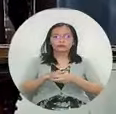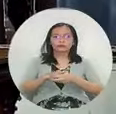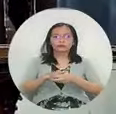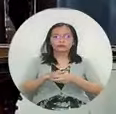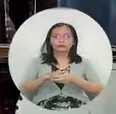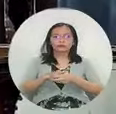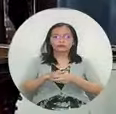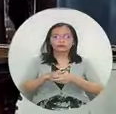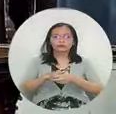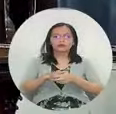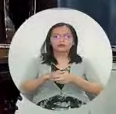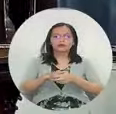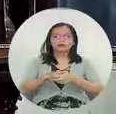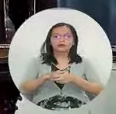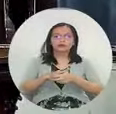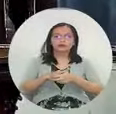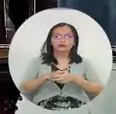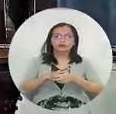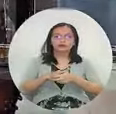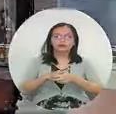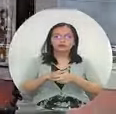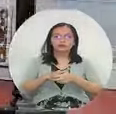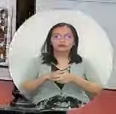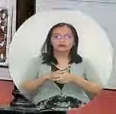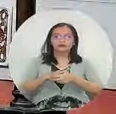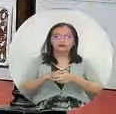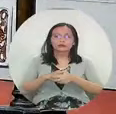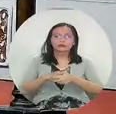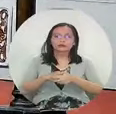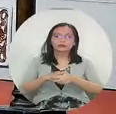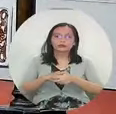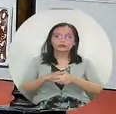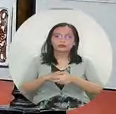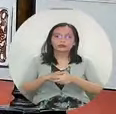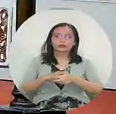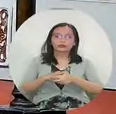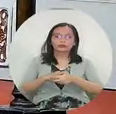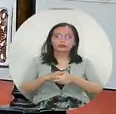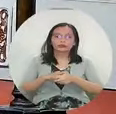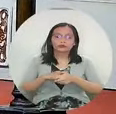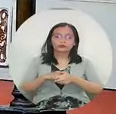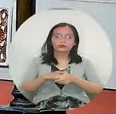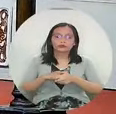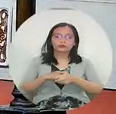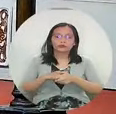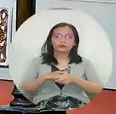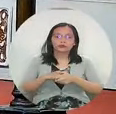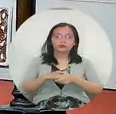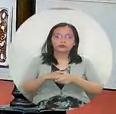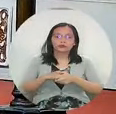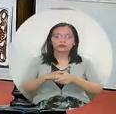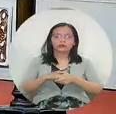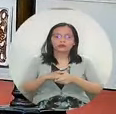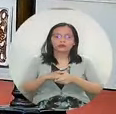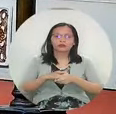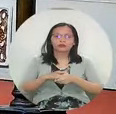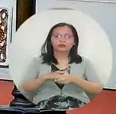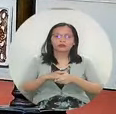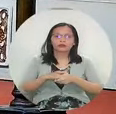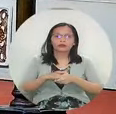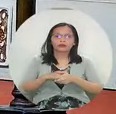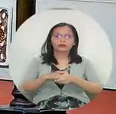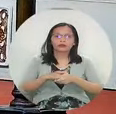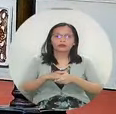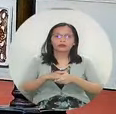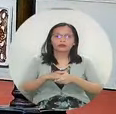they were there, they were studying how to pilot, they were studying about airplanes, they were studying about reaching the Auca Indians, they know